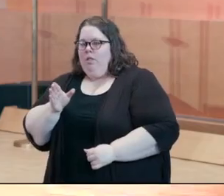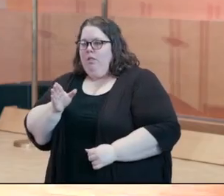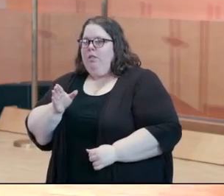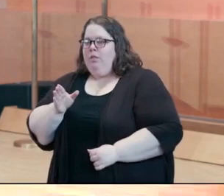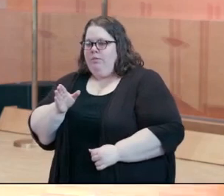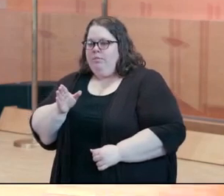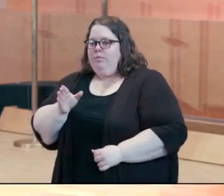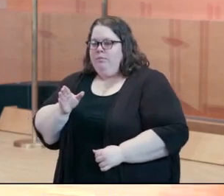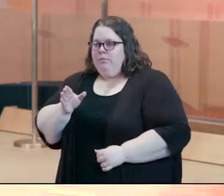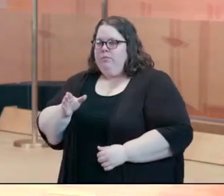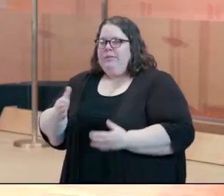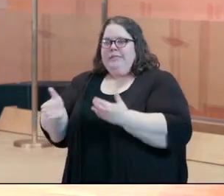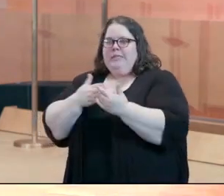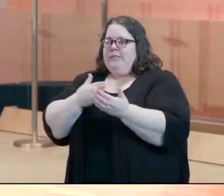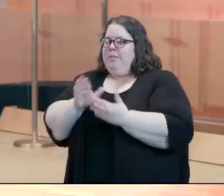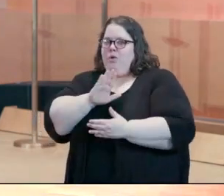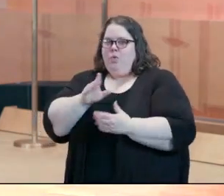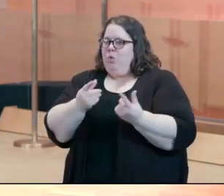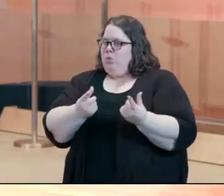the other,